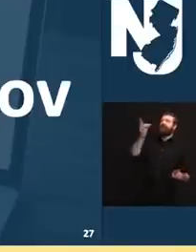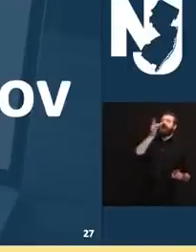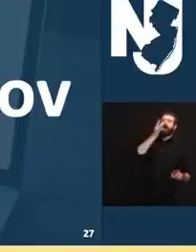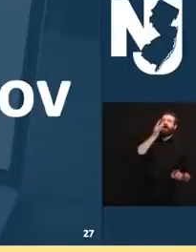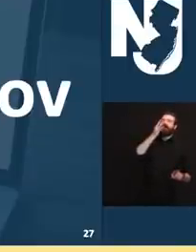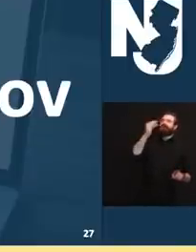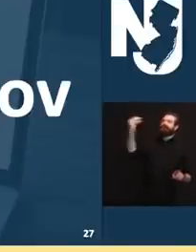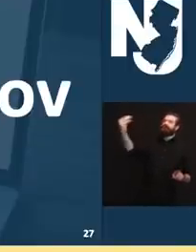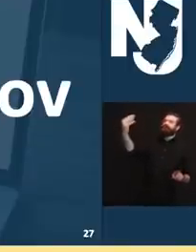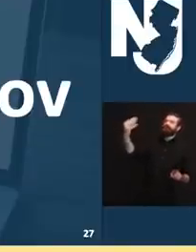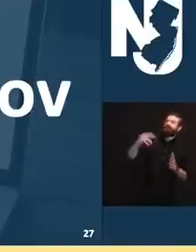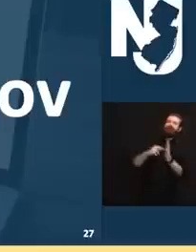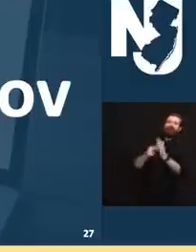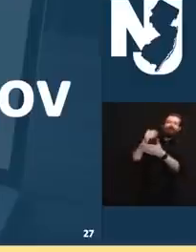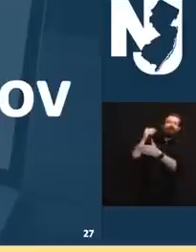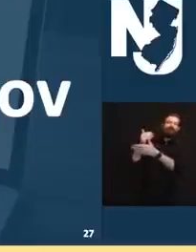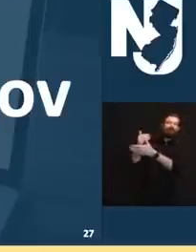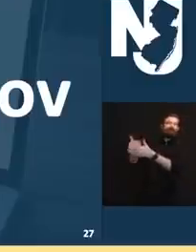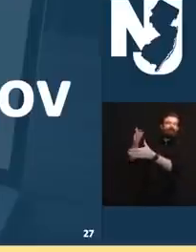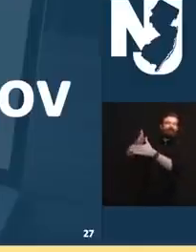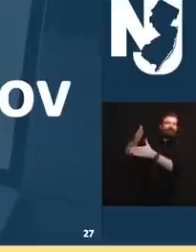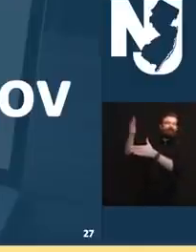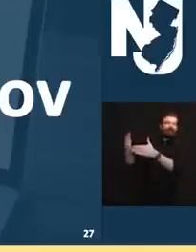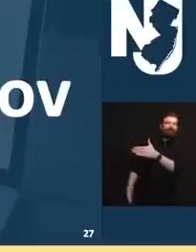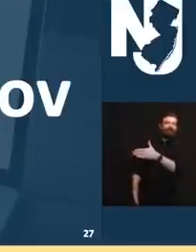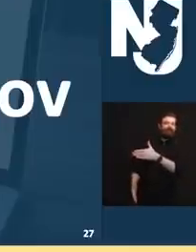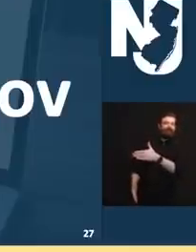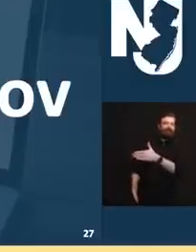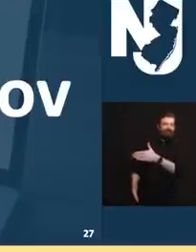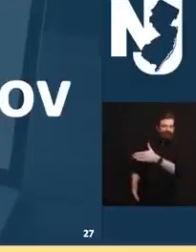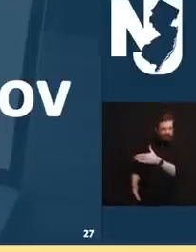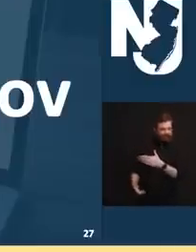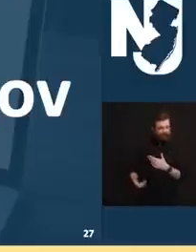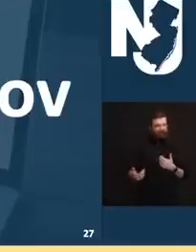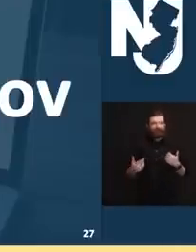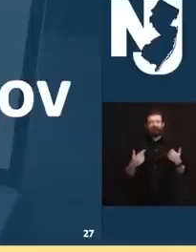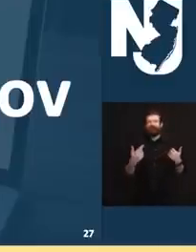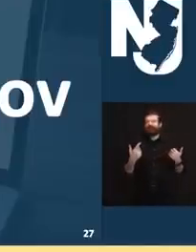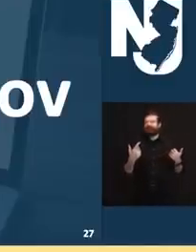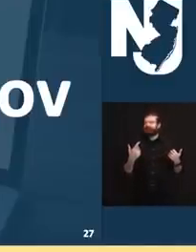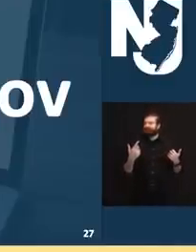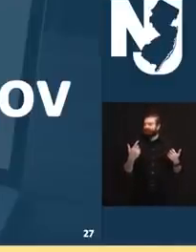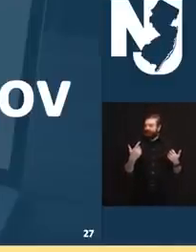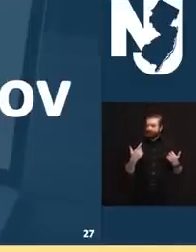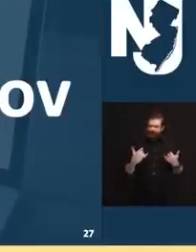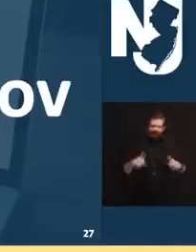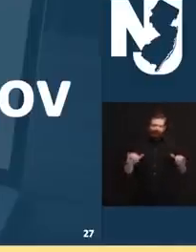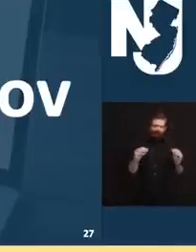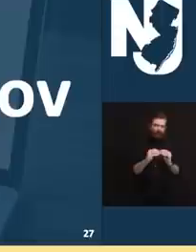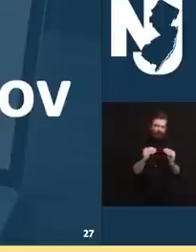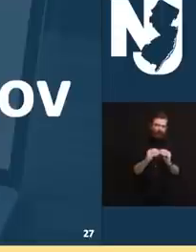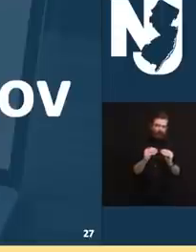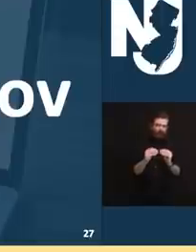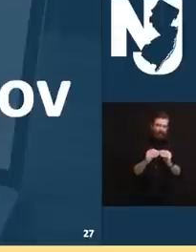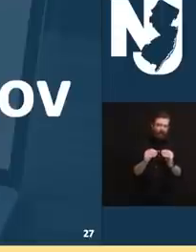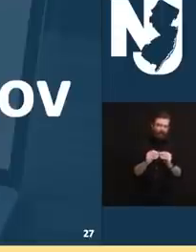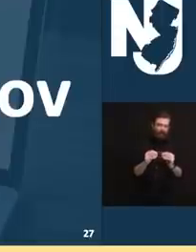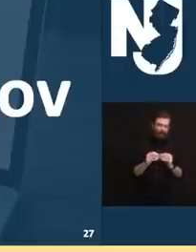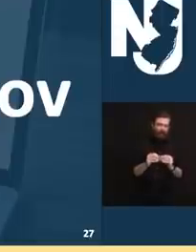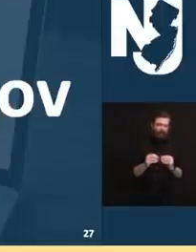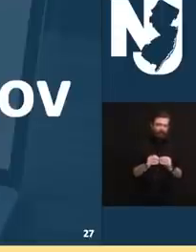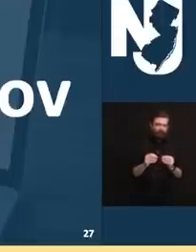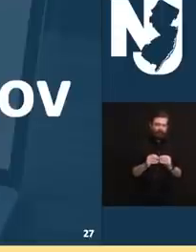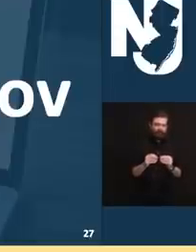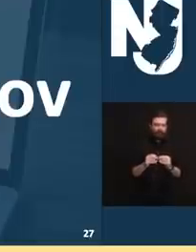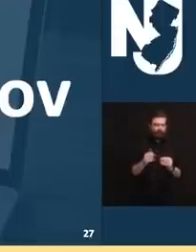bit brighter. We're still in this for several months, but we've already gotten through 9. So folks, just a few more. And every